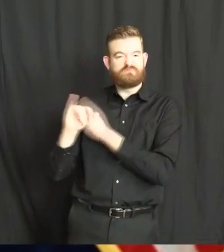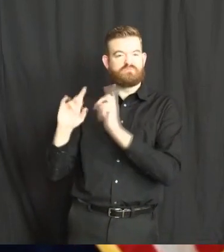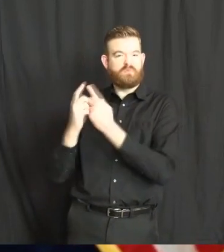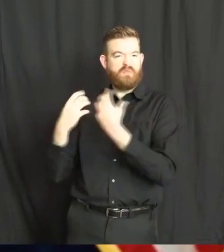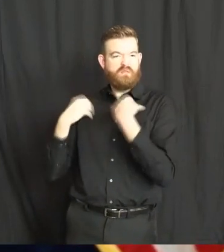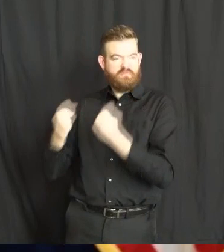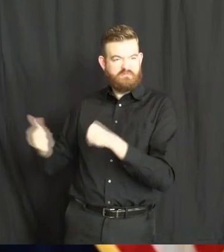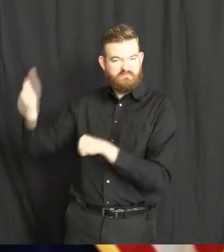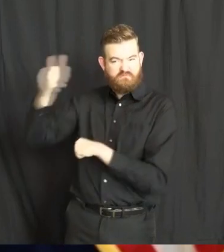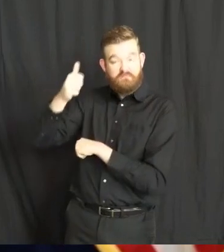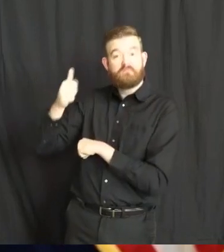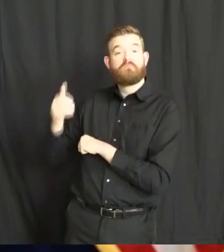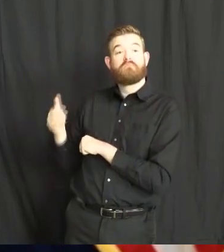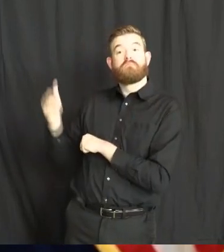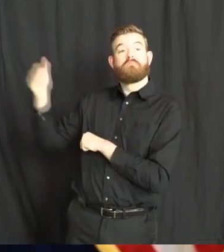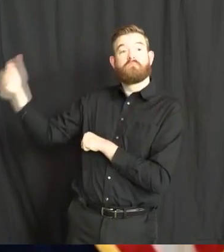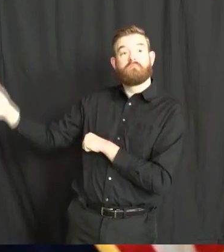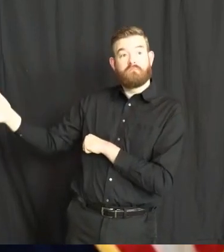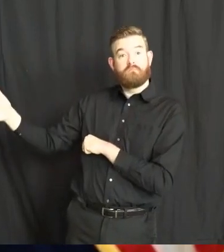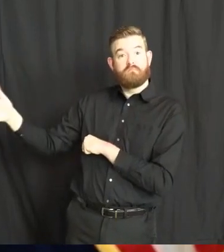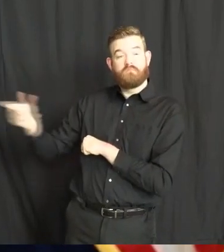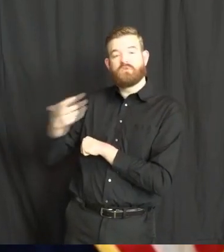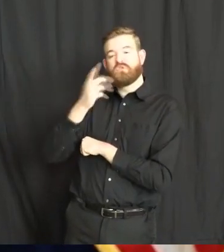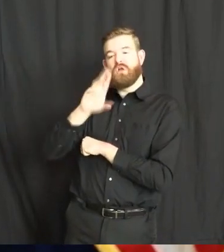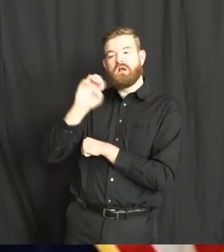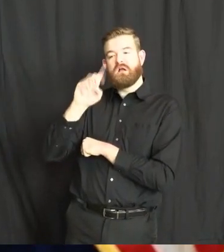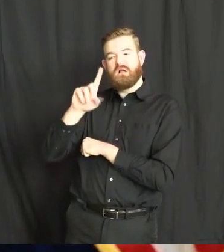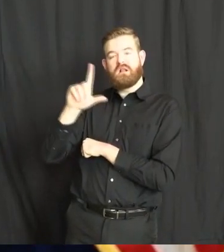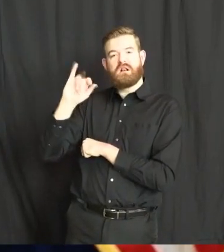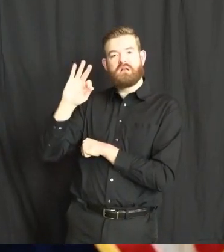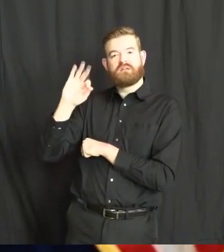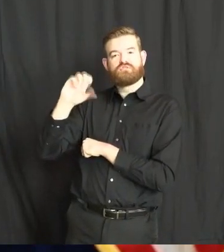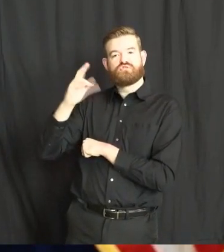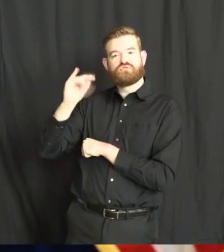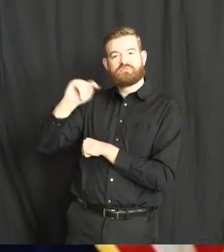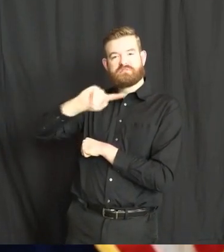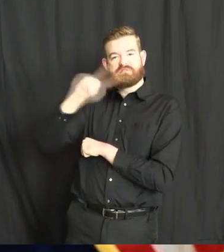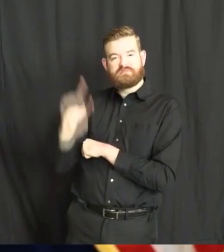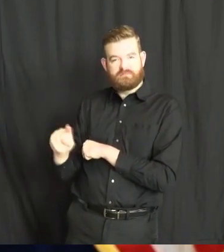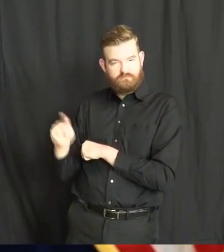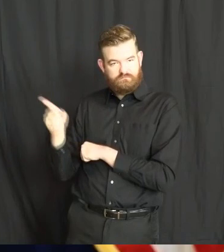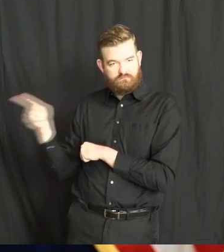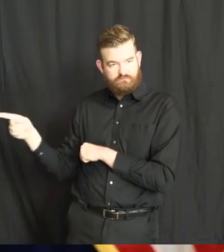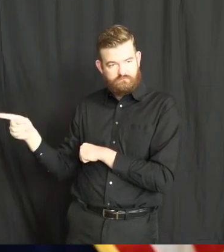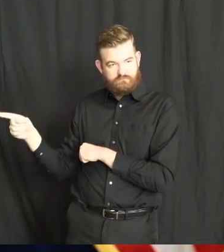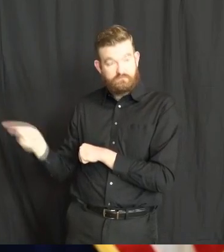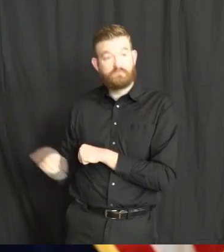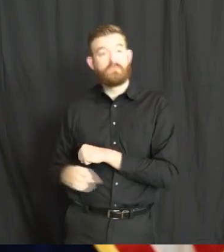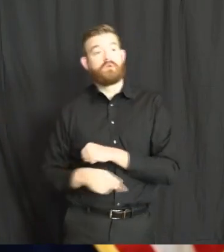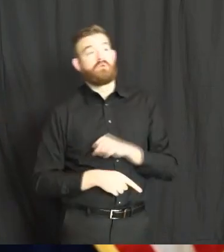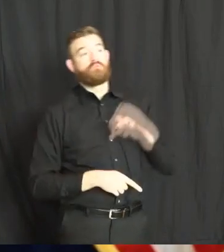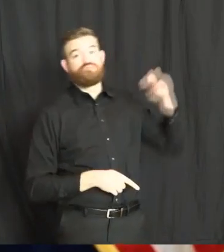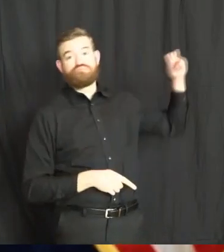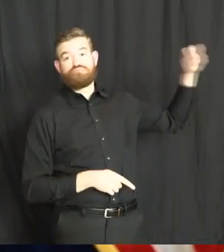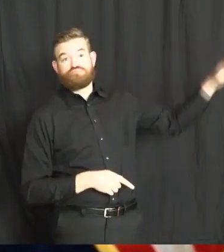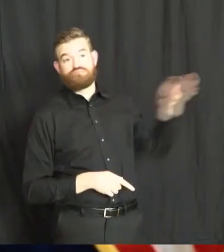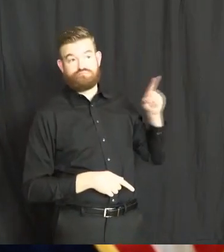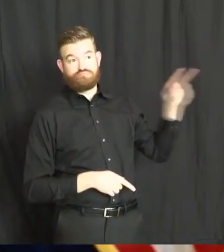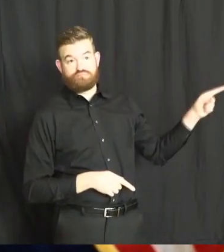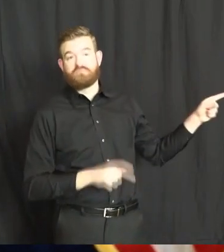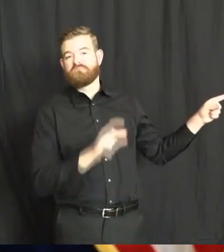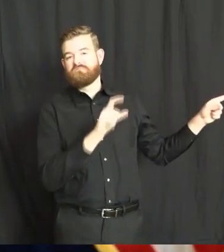Disease Service Medical Director, Dr. Ed Lifshitz. Thank you for both being here. To my far left, State Police Superintendent,